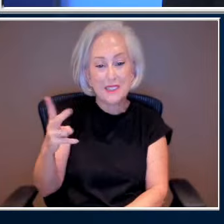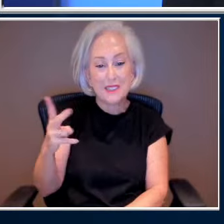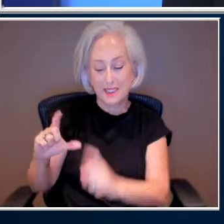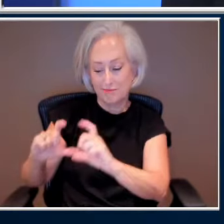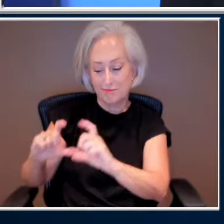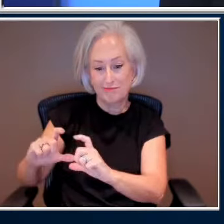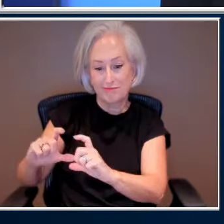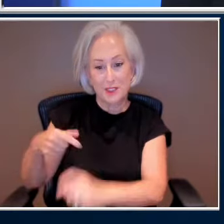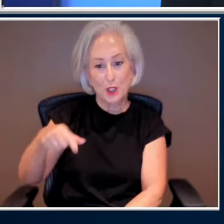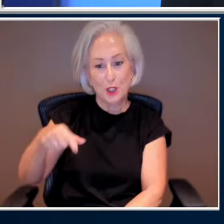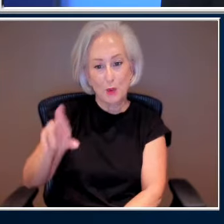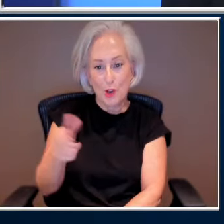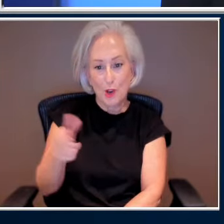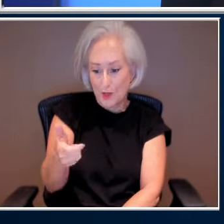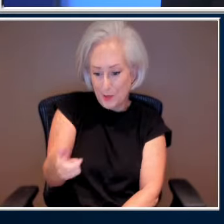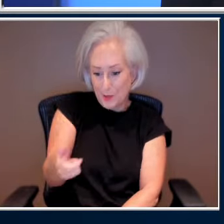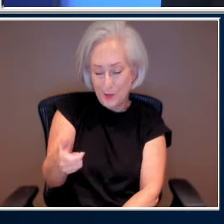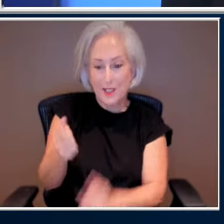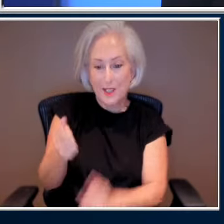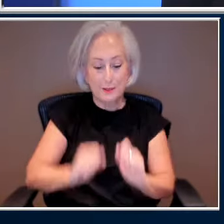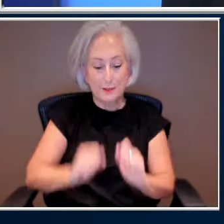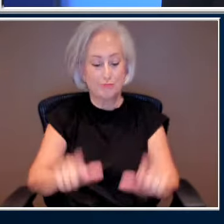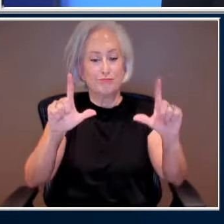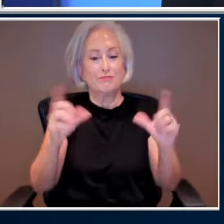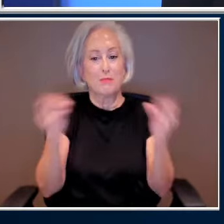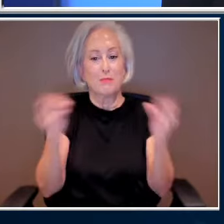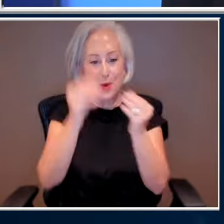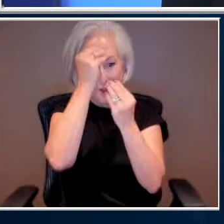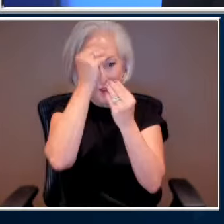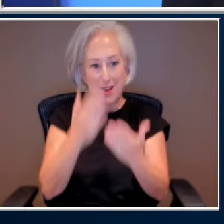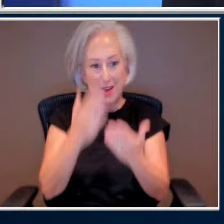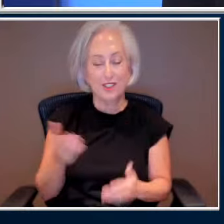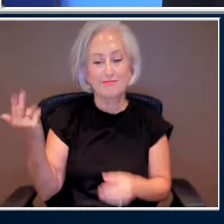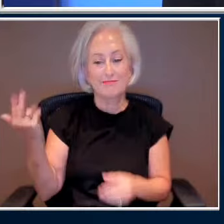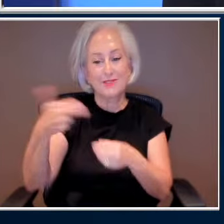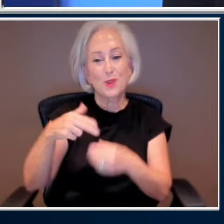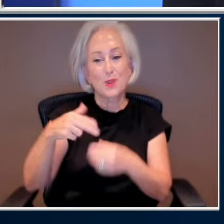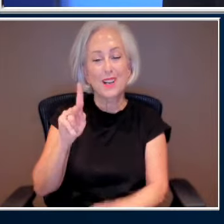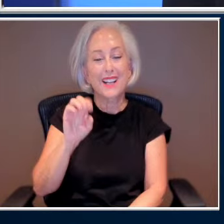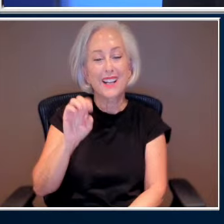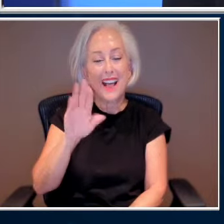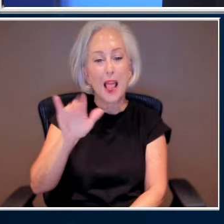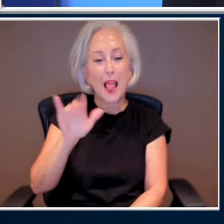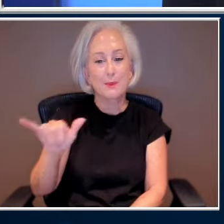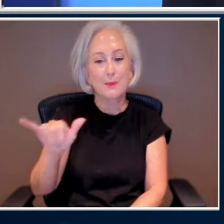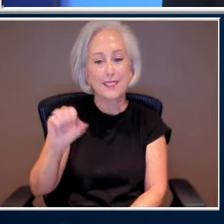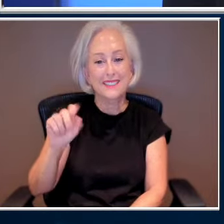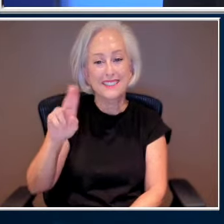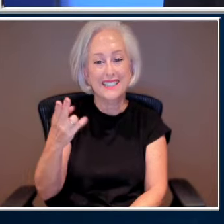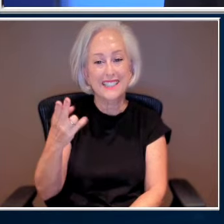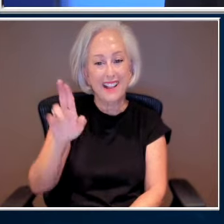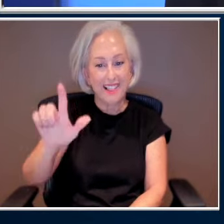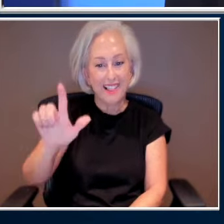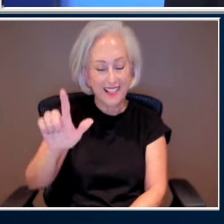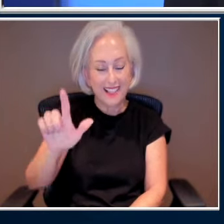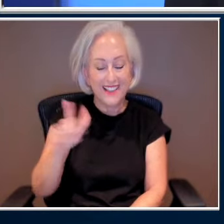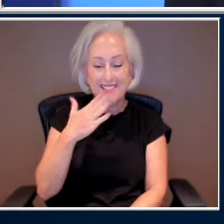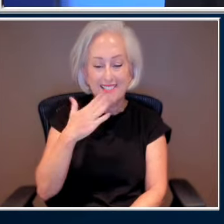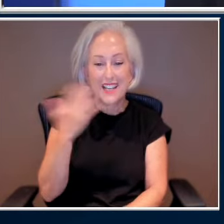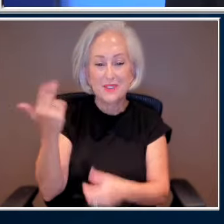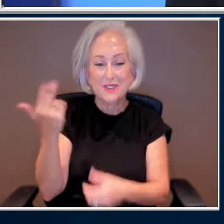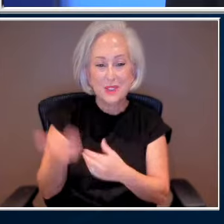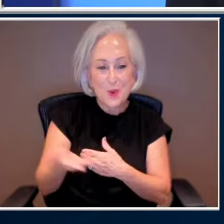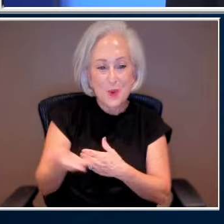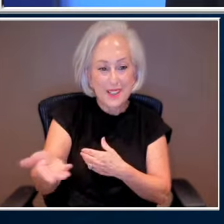Kelby Steele. Kelby, it is great to have you here this morning. Good morning. Hi there. Thanks for having me. Hello. Well, this is a